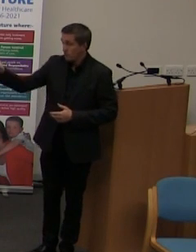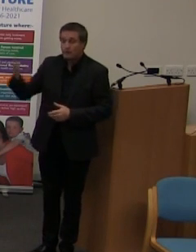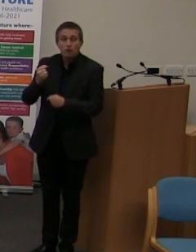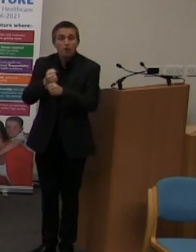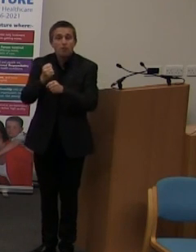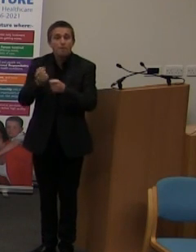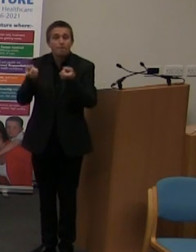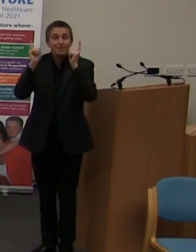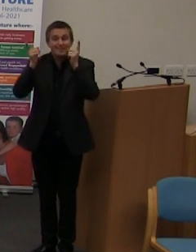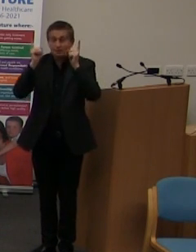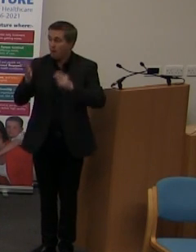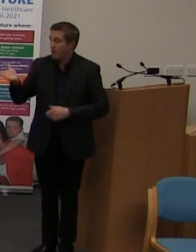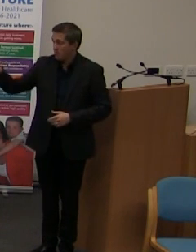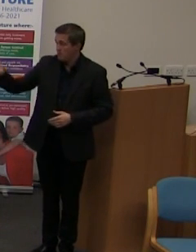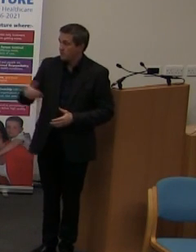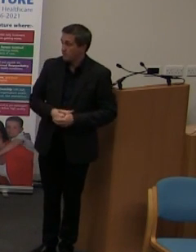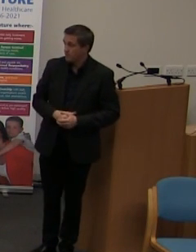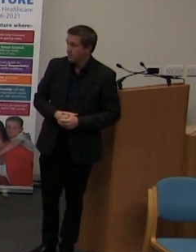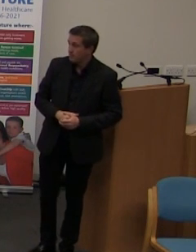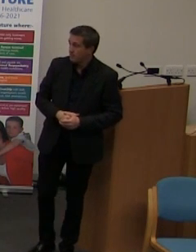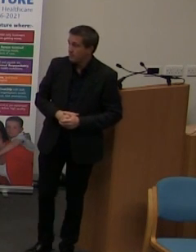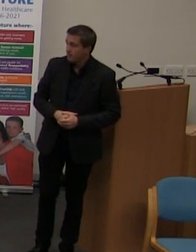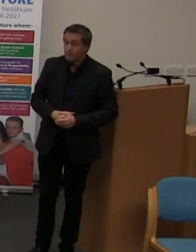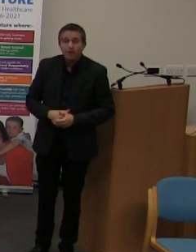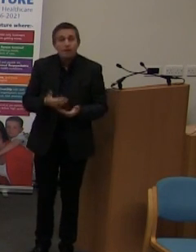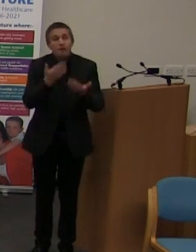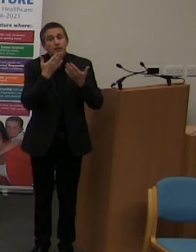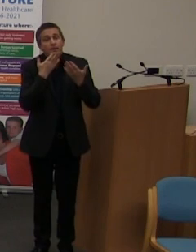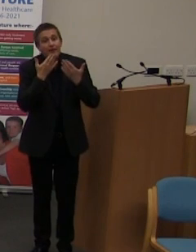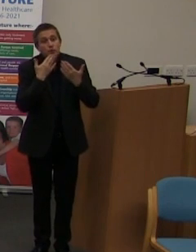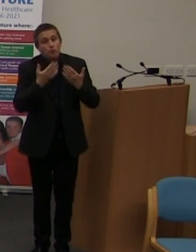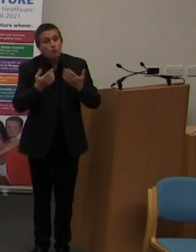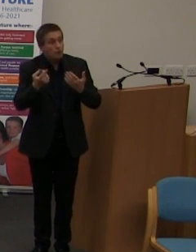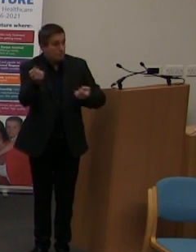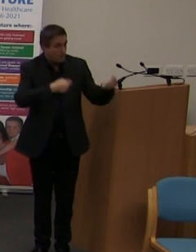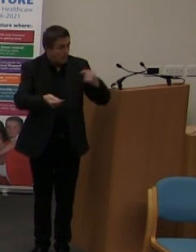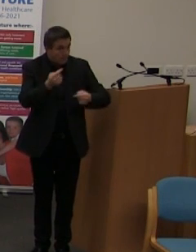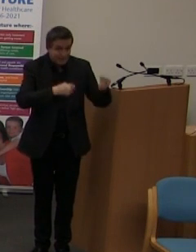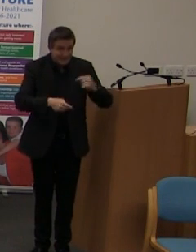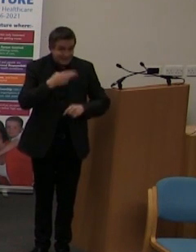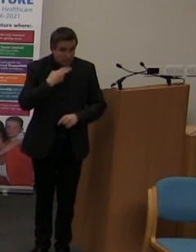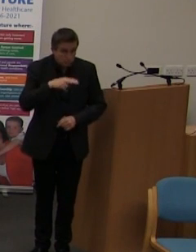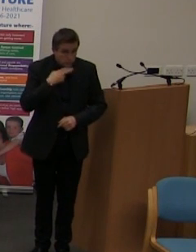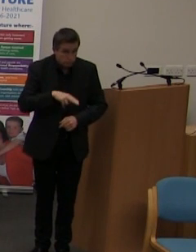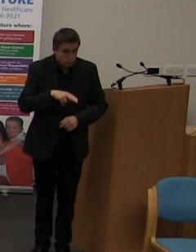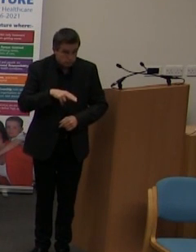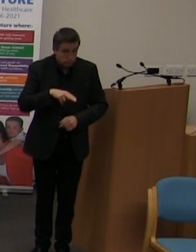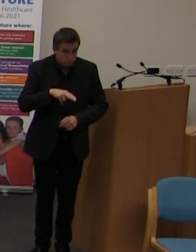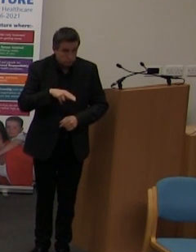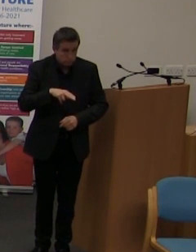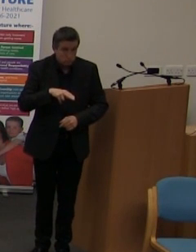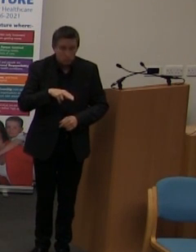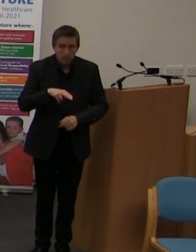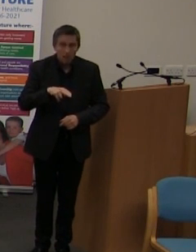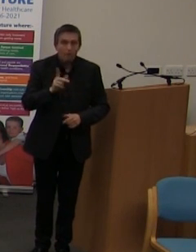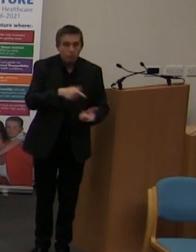to Minister. Yeah, thank you. Just like Alex said there, thank you for taking the time out of your days to come along here today and not just coming